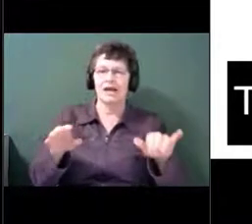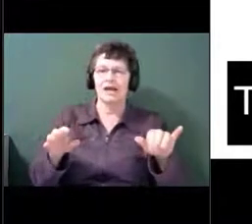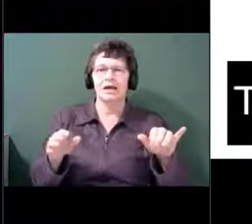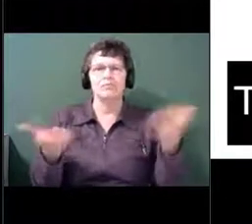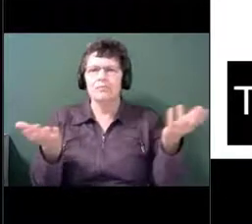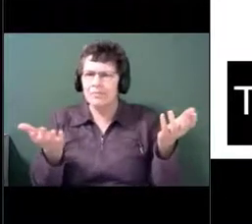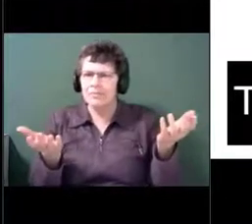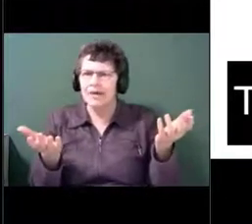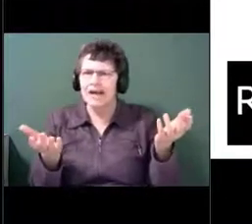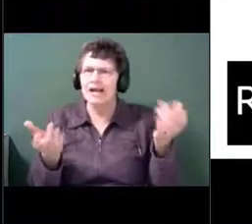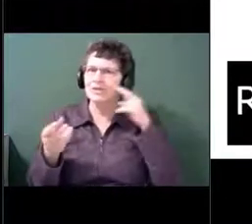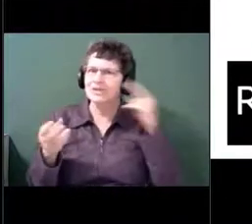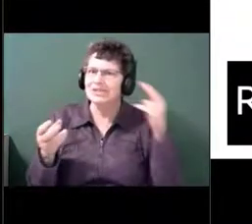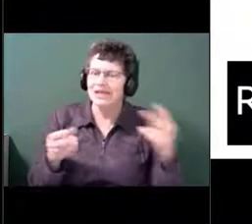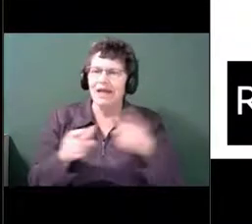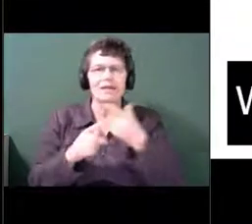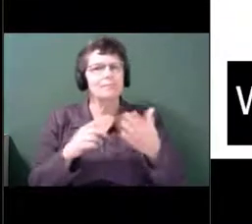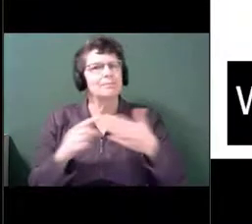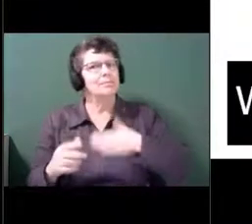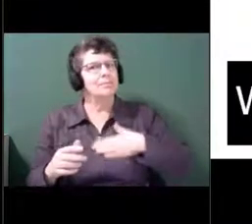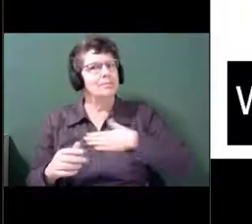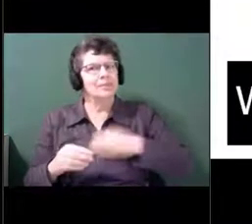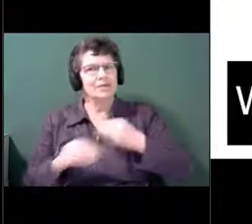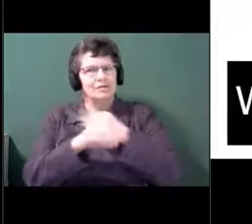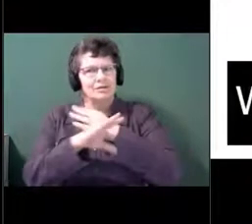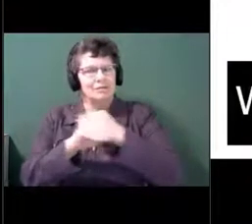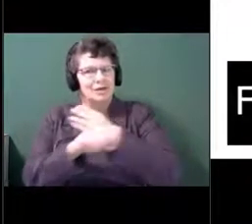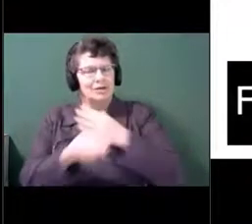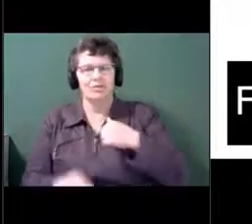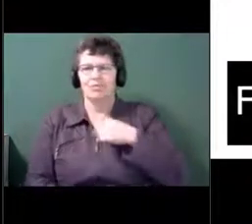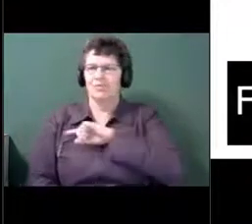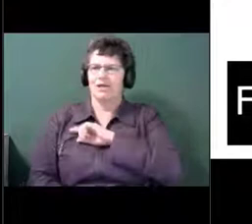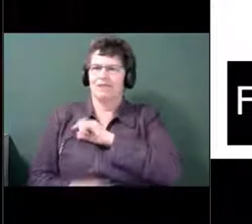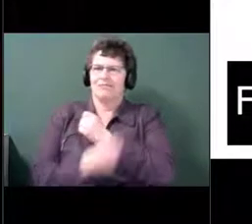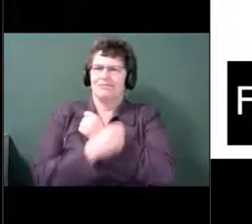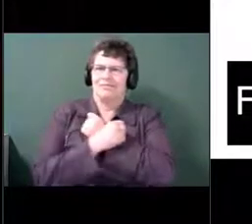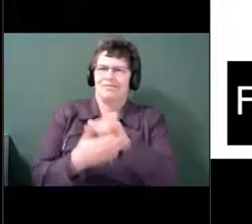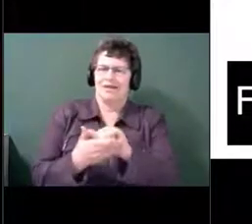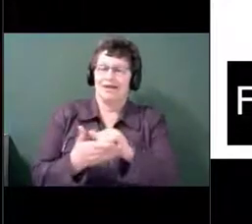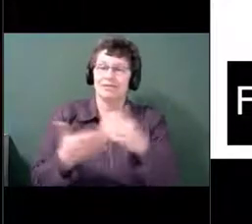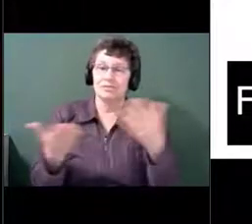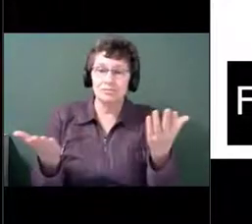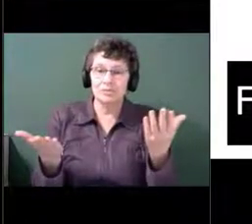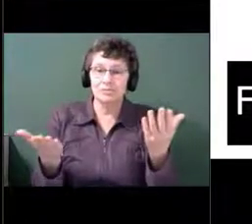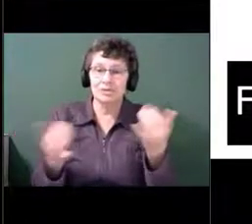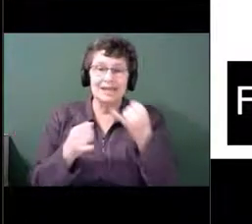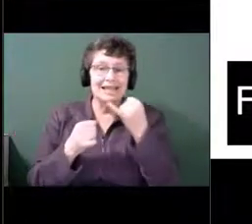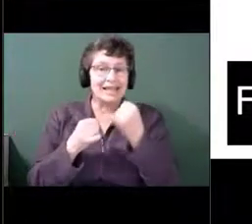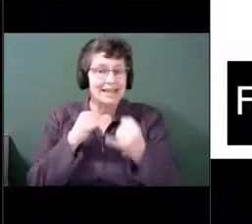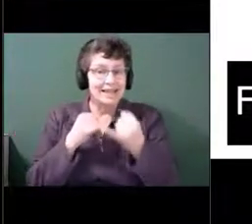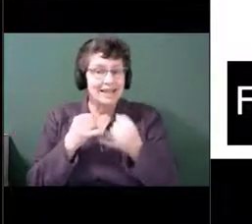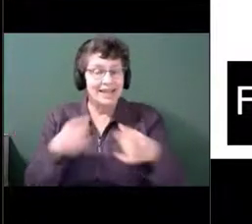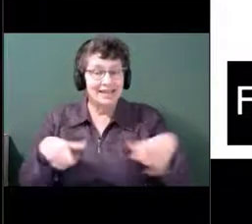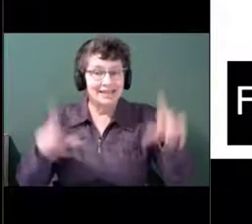you with your feedback on that if you take a look at it. So last slide, please.